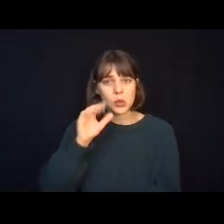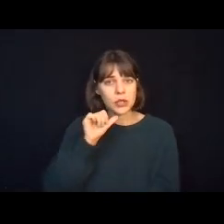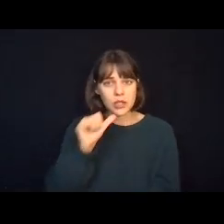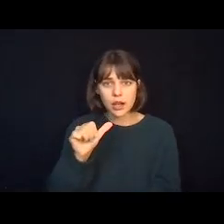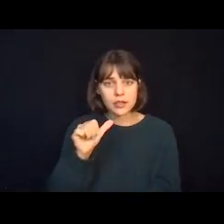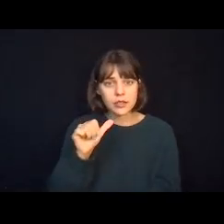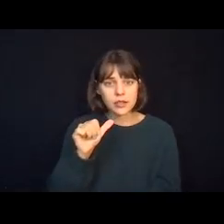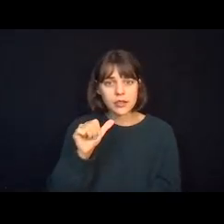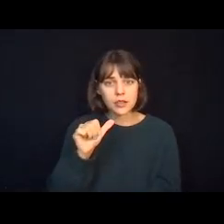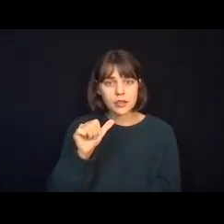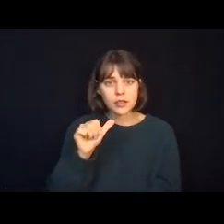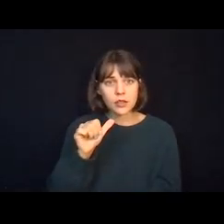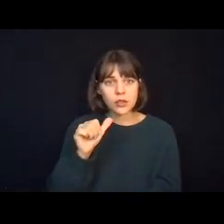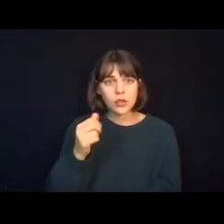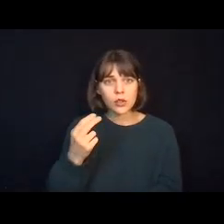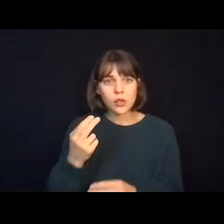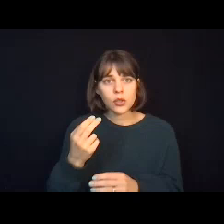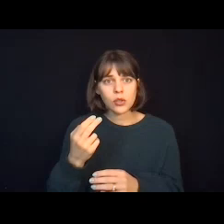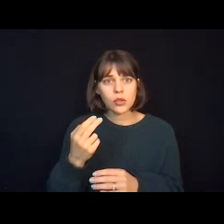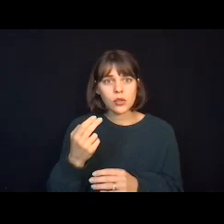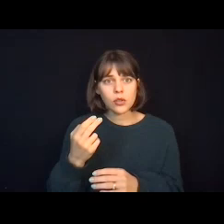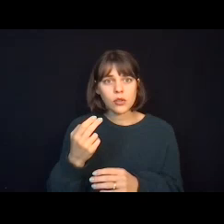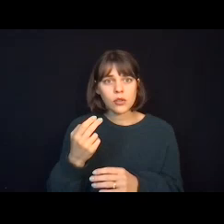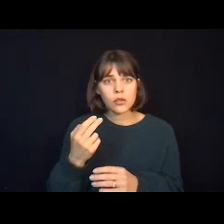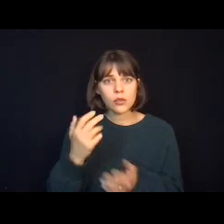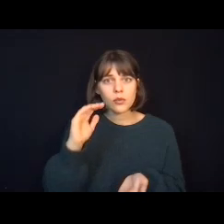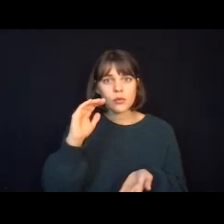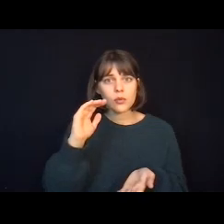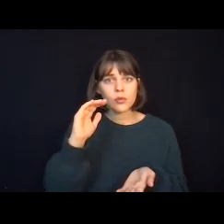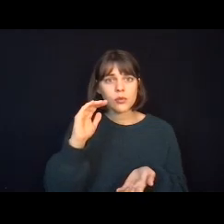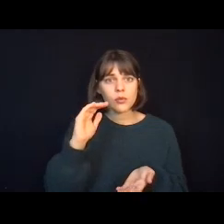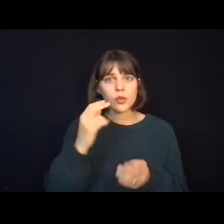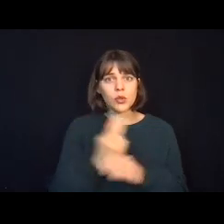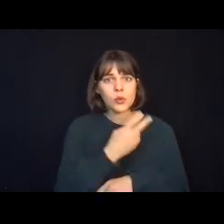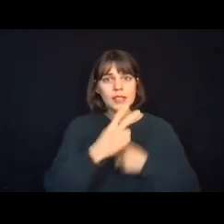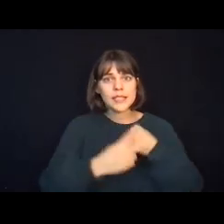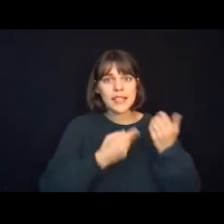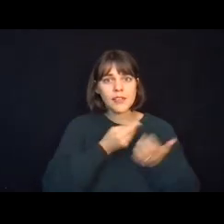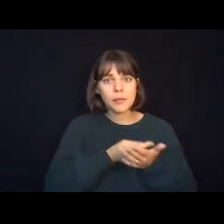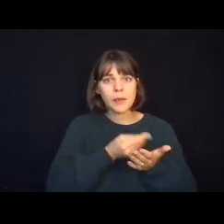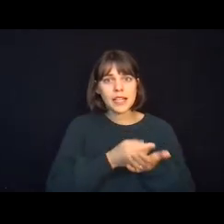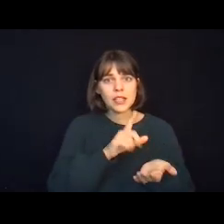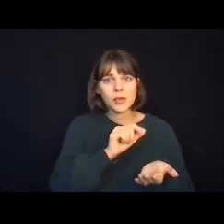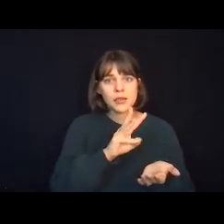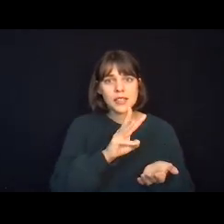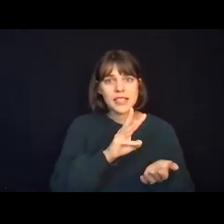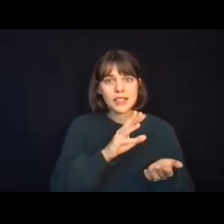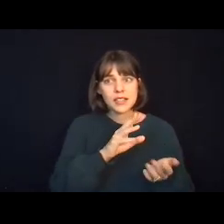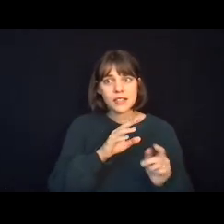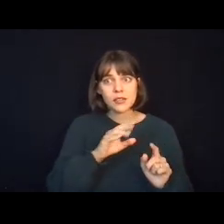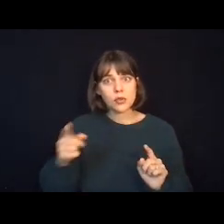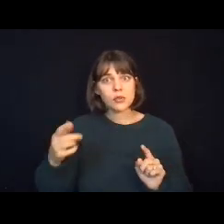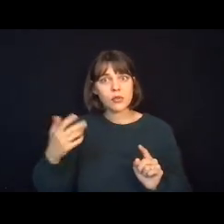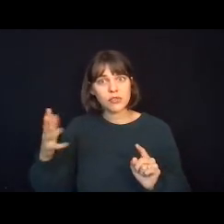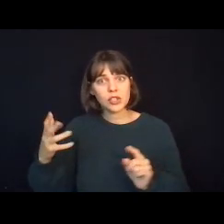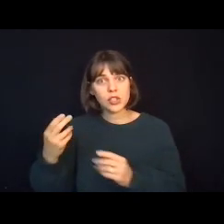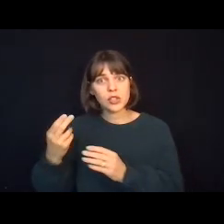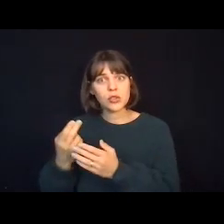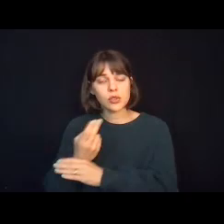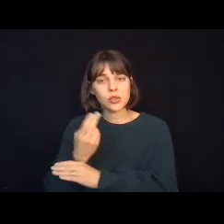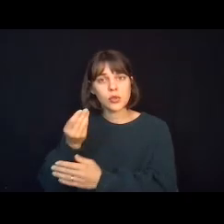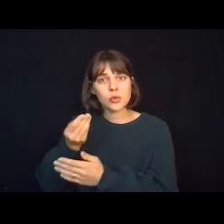draw down reserves in 2026 as you had to in 2025? Yes, it does. So we have